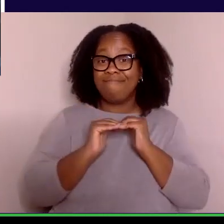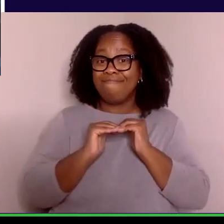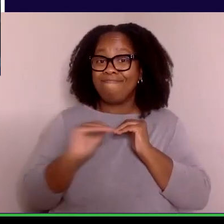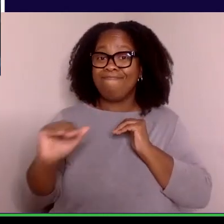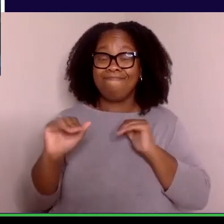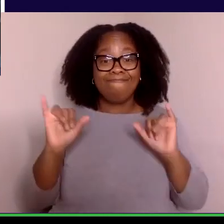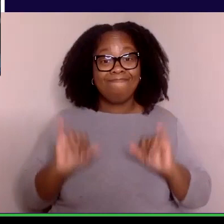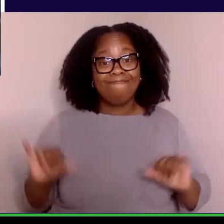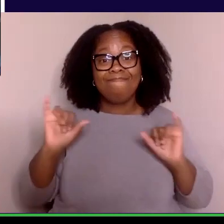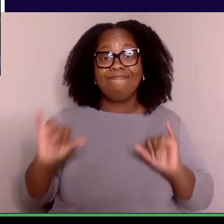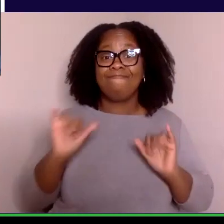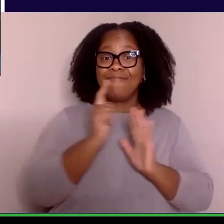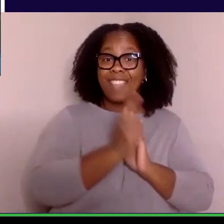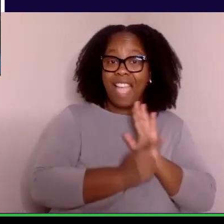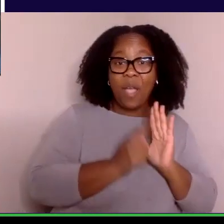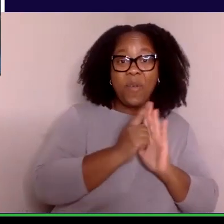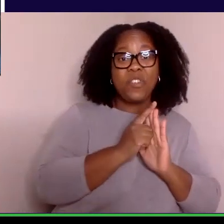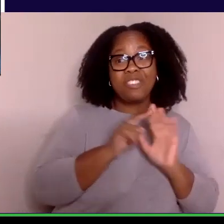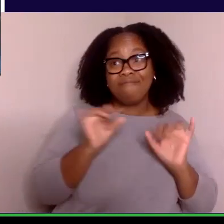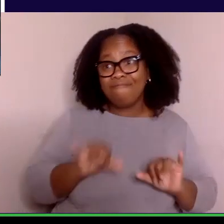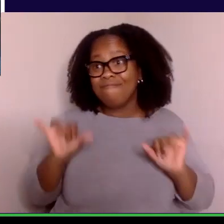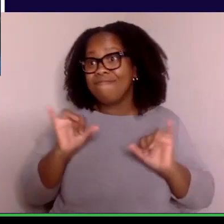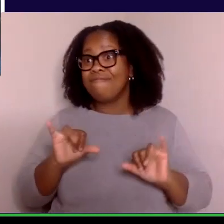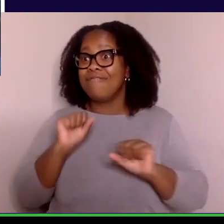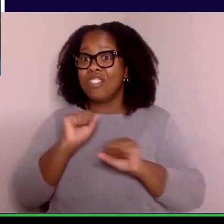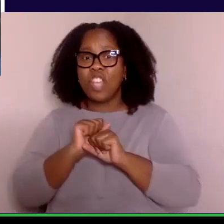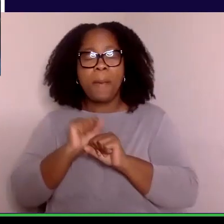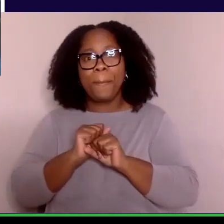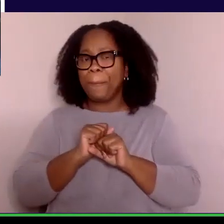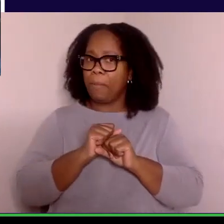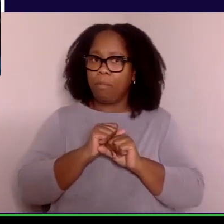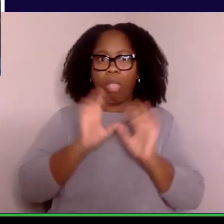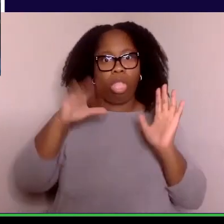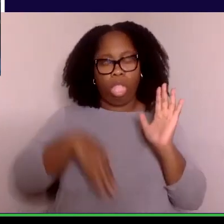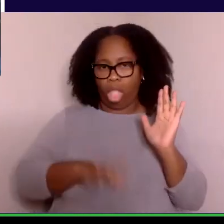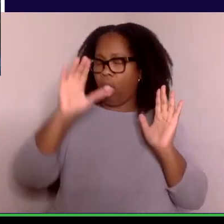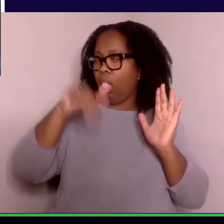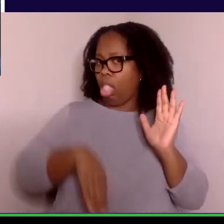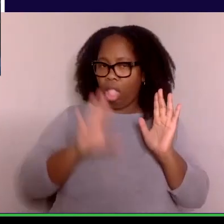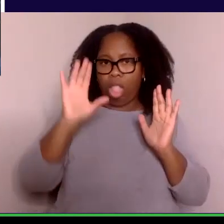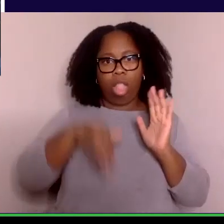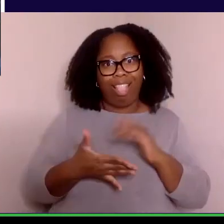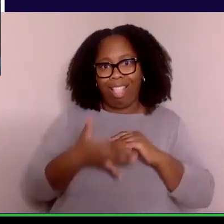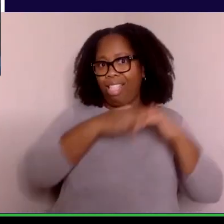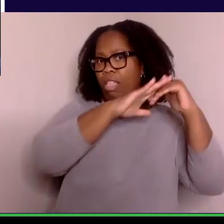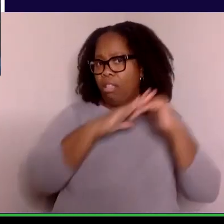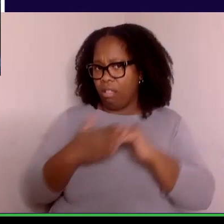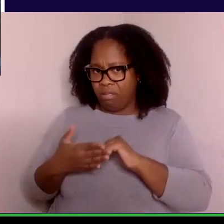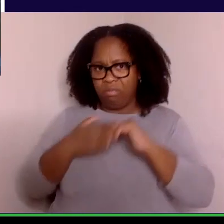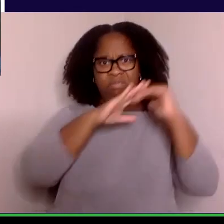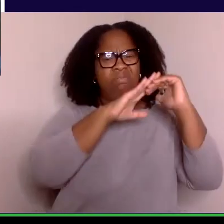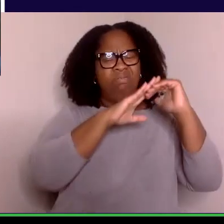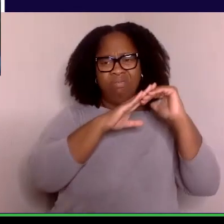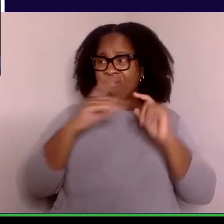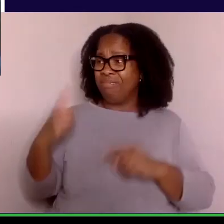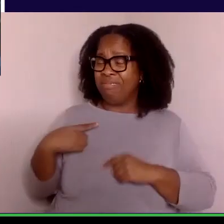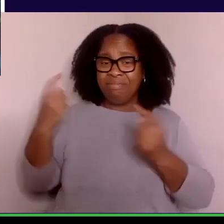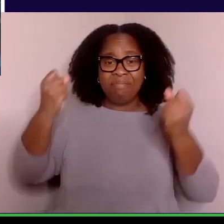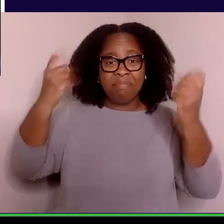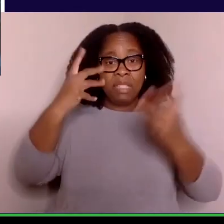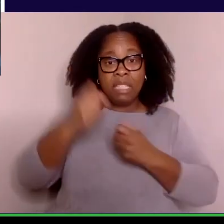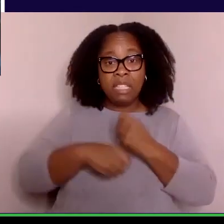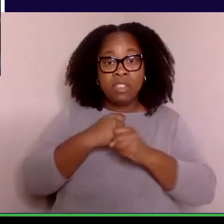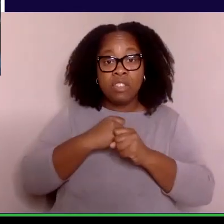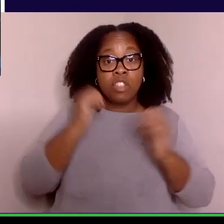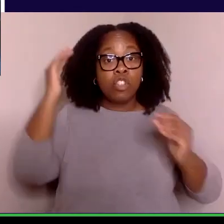and assignments. For years, the district has been keeping adult ed teachers from earning